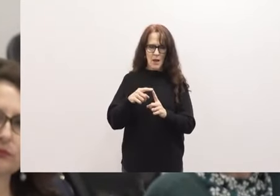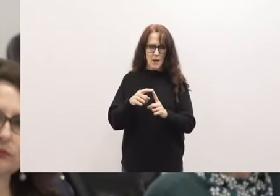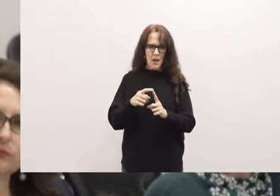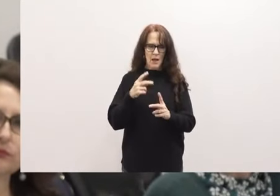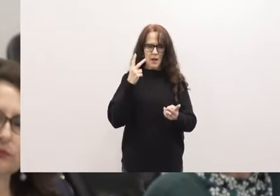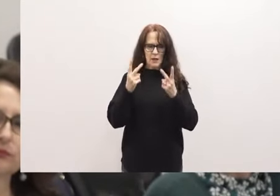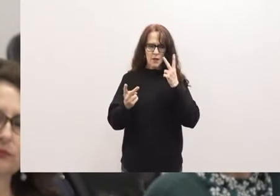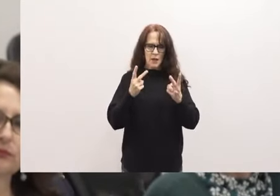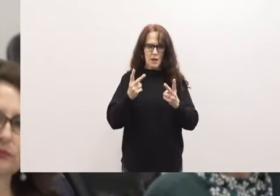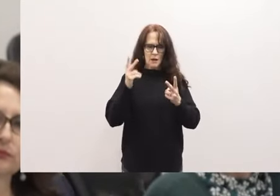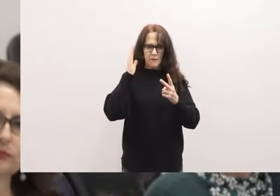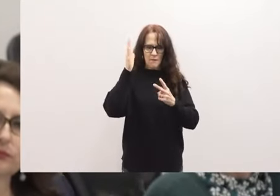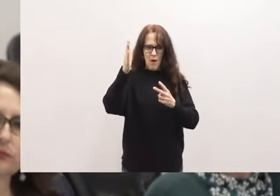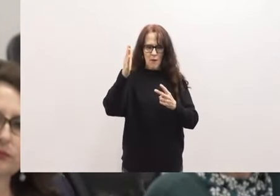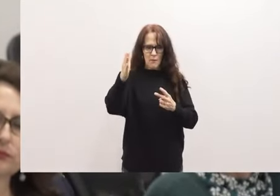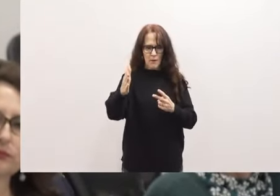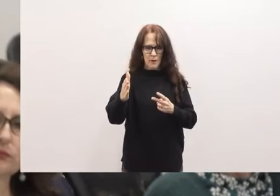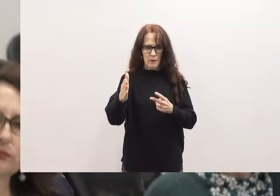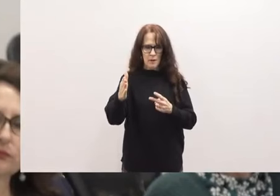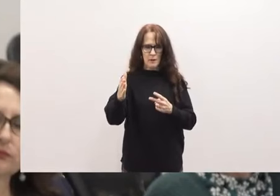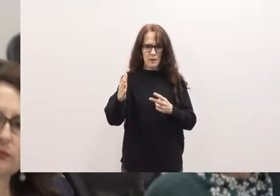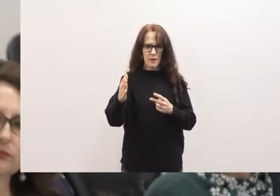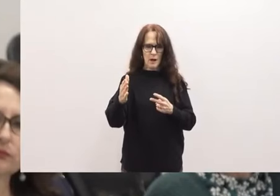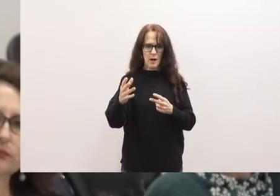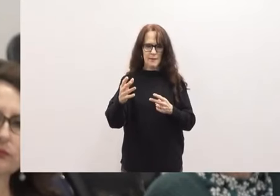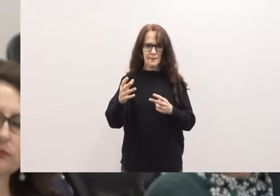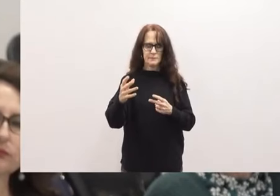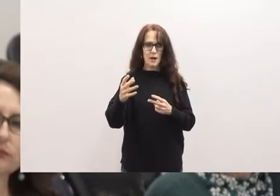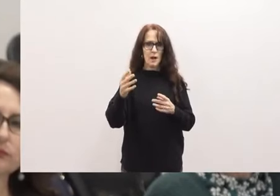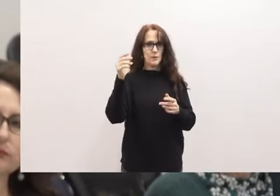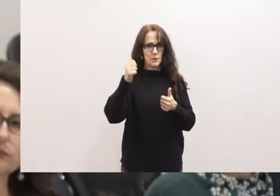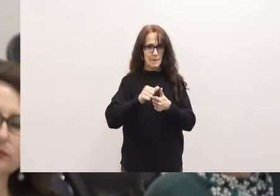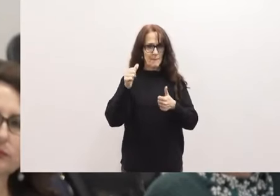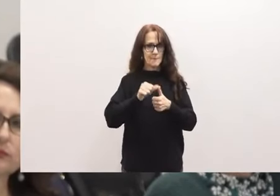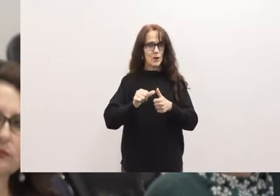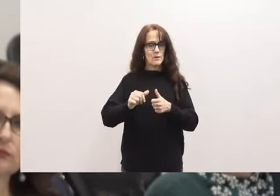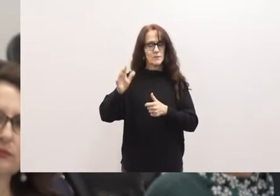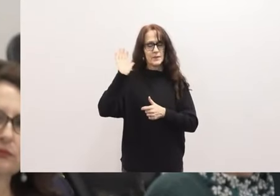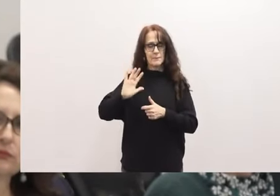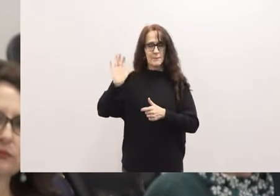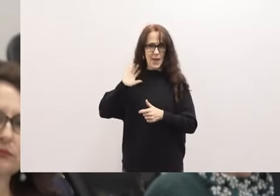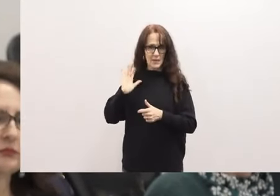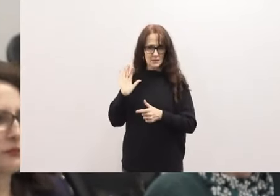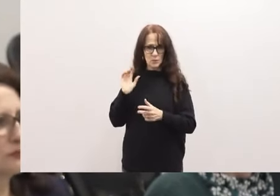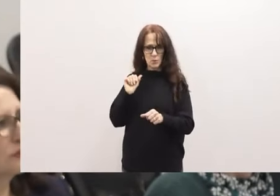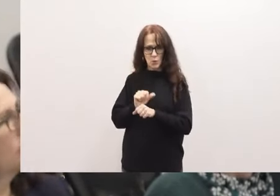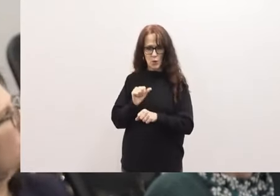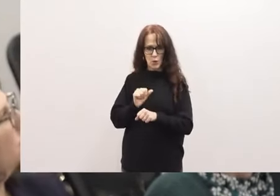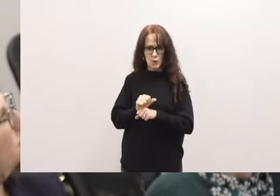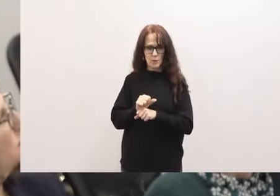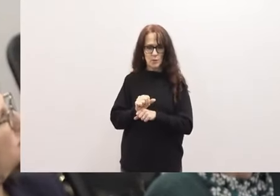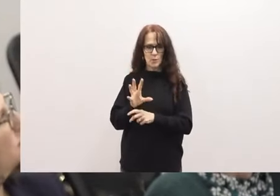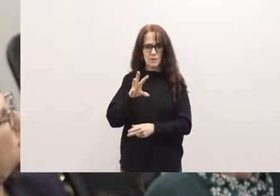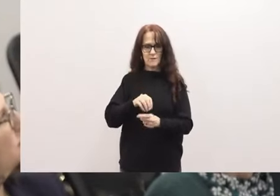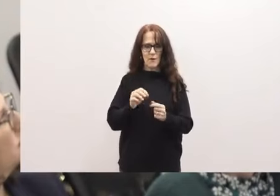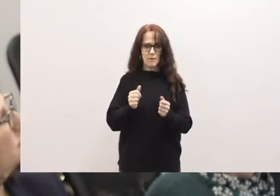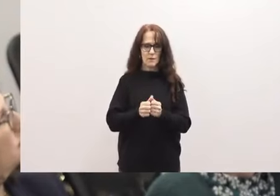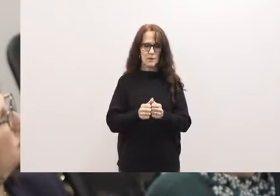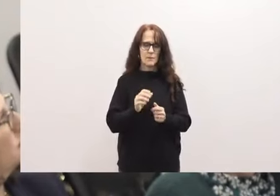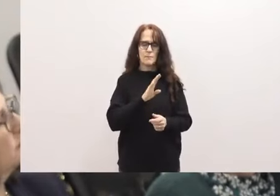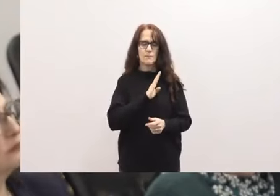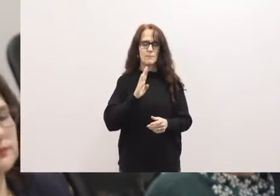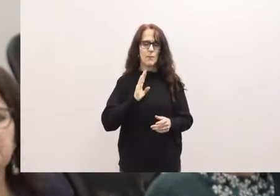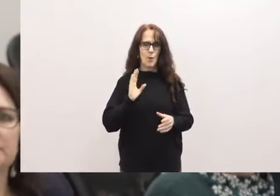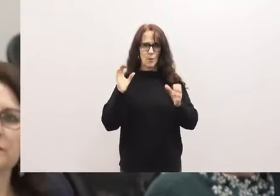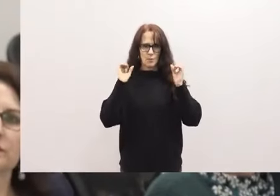look forward, we want to be able to look back to some of our work that we've engaged in. So the Board of